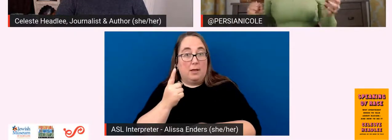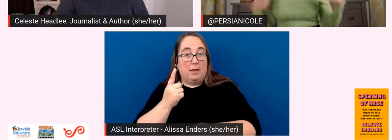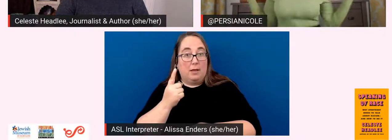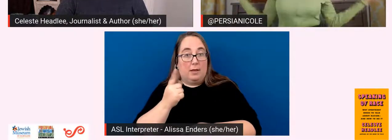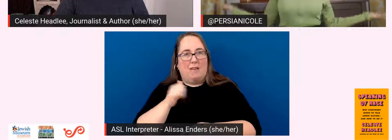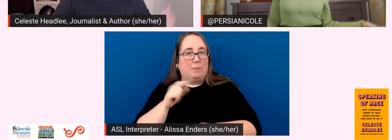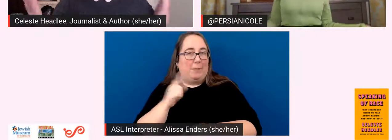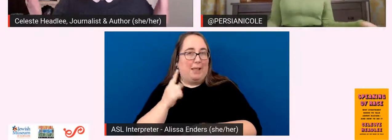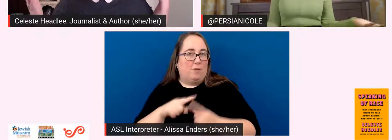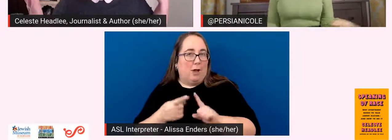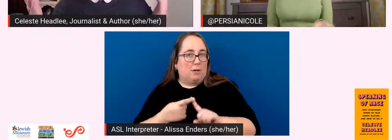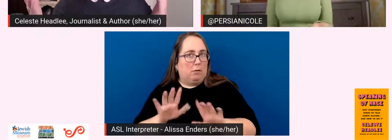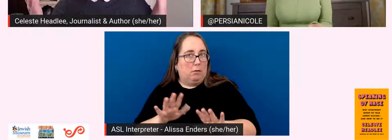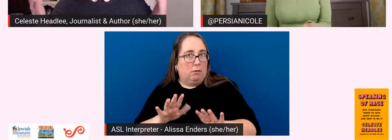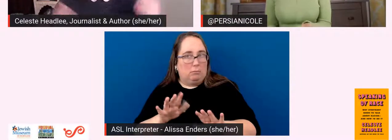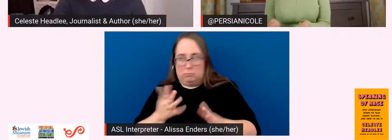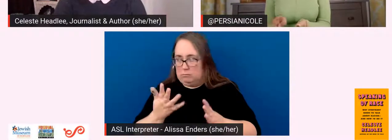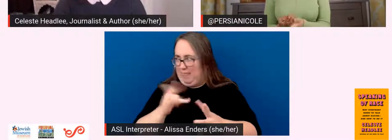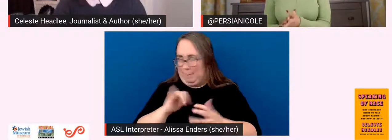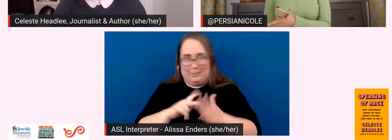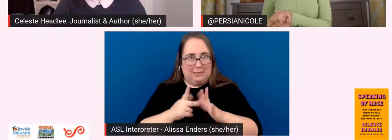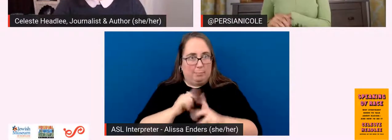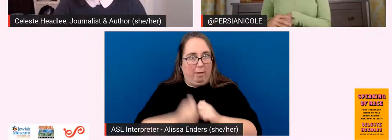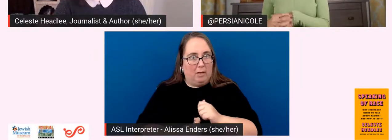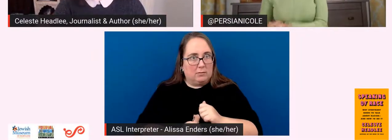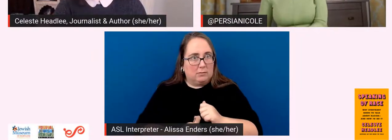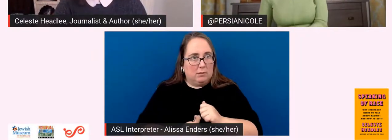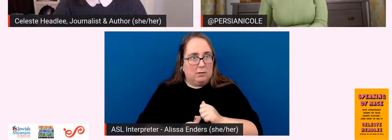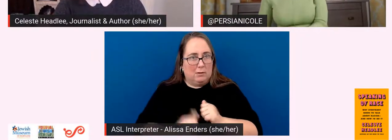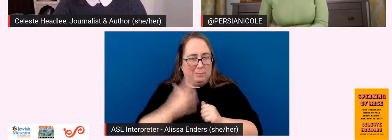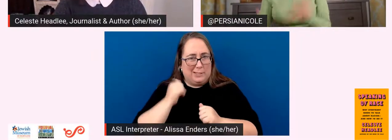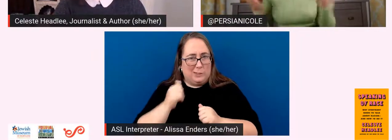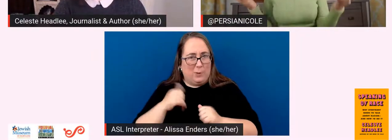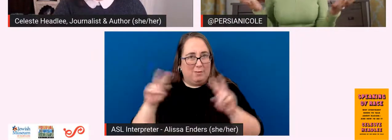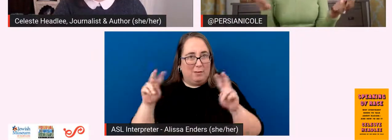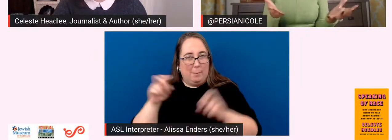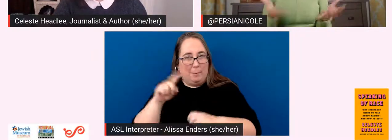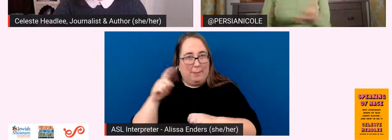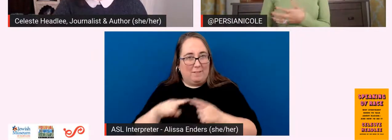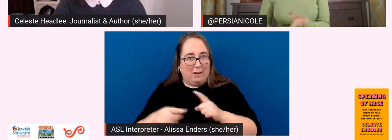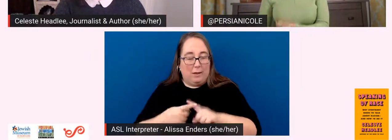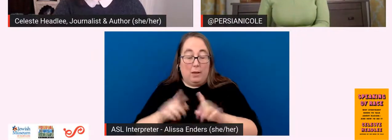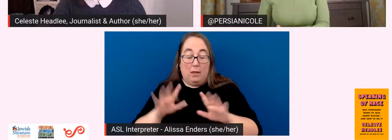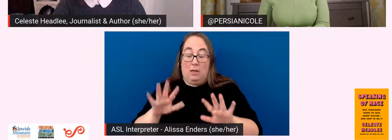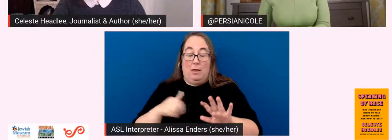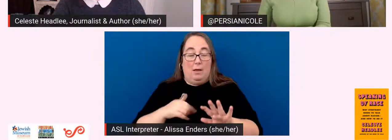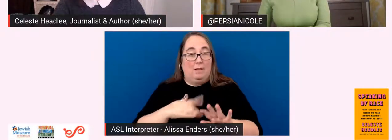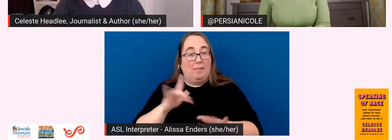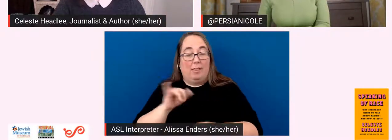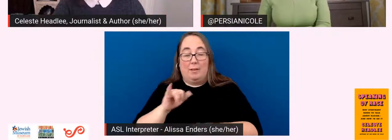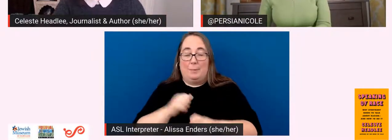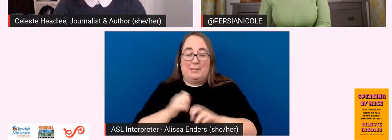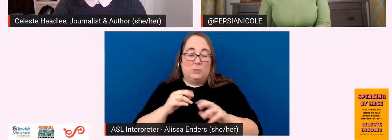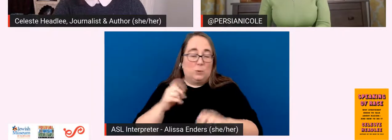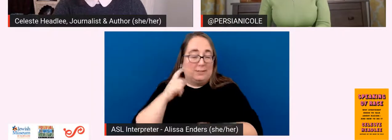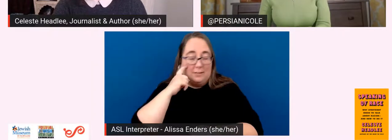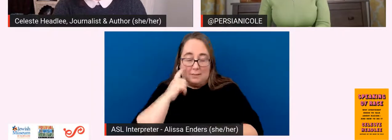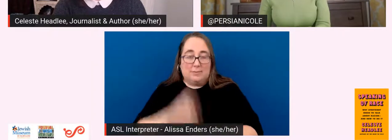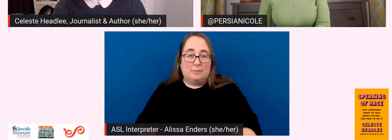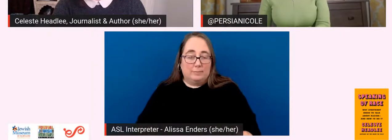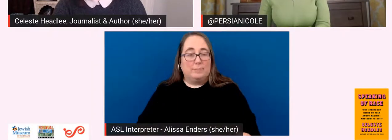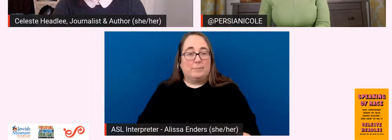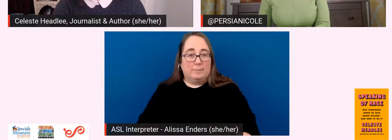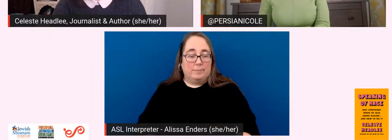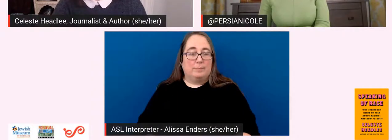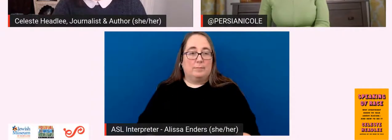friend. So that's supposed to be okay because you have a Black friend. I just feel like it just makes no sense. Yeah.